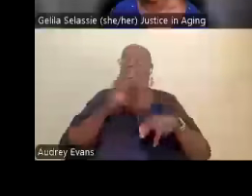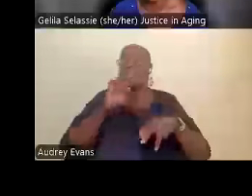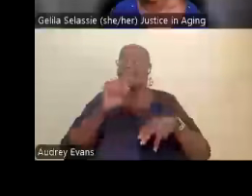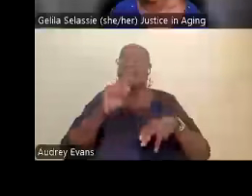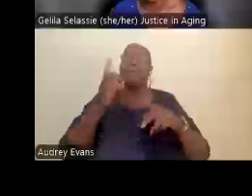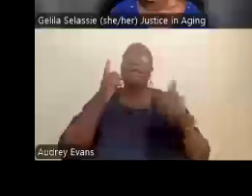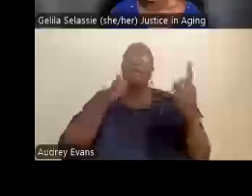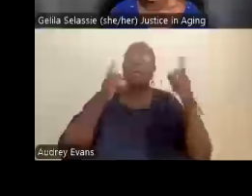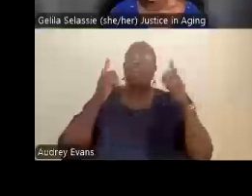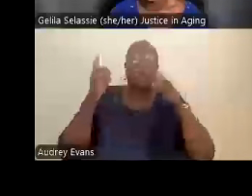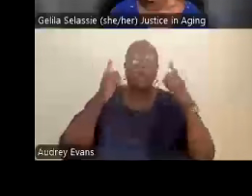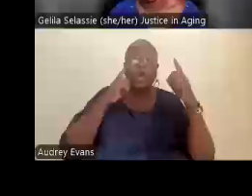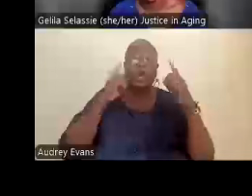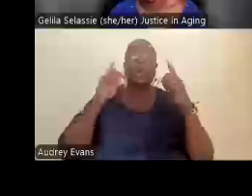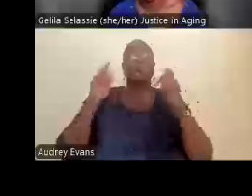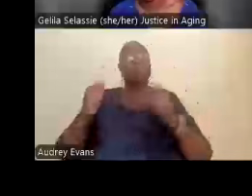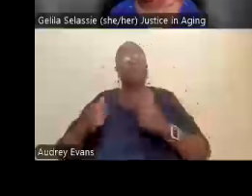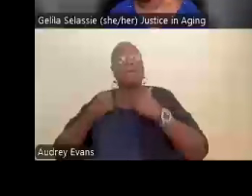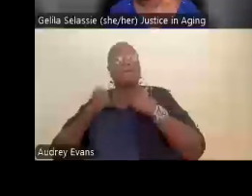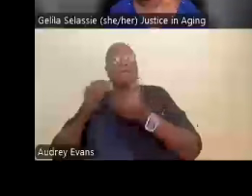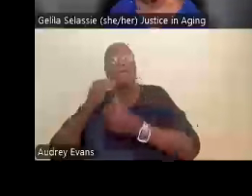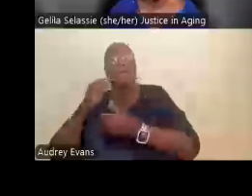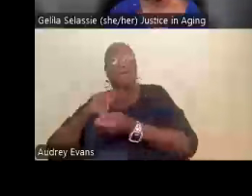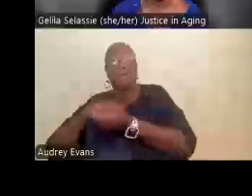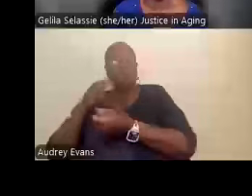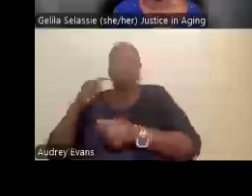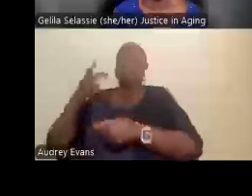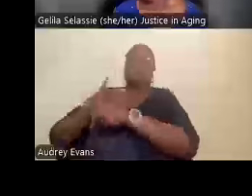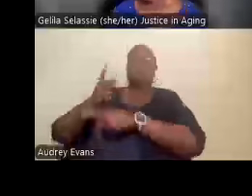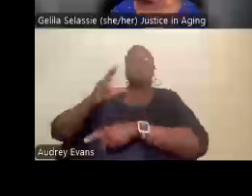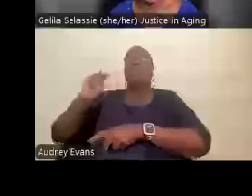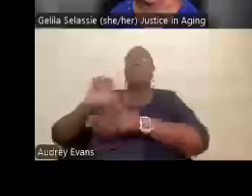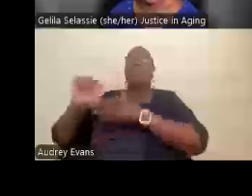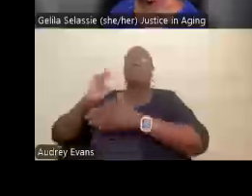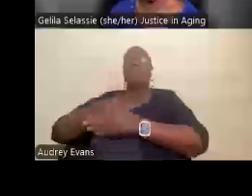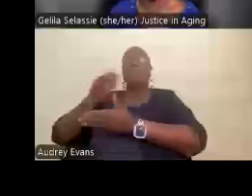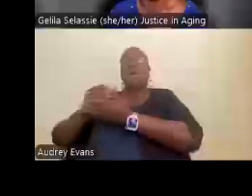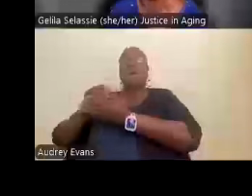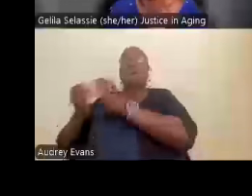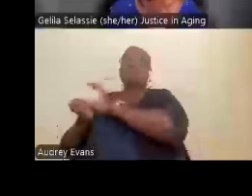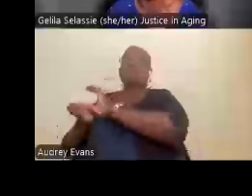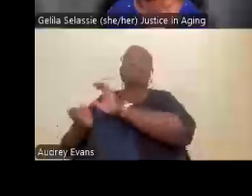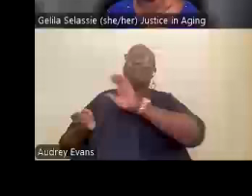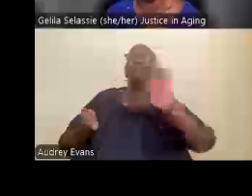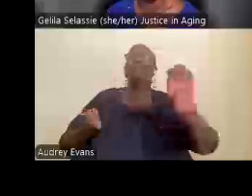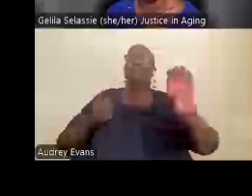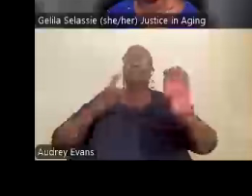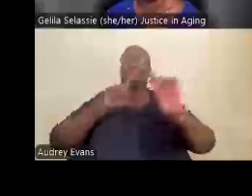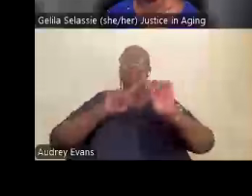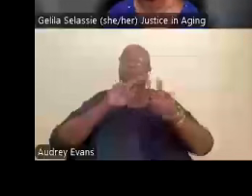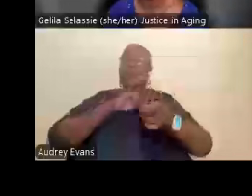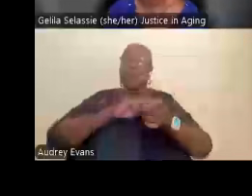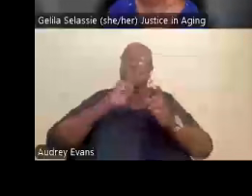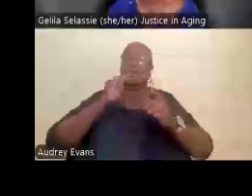heard nursing home residents saying that, they keep $30 and then the rest of their Social Security check is going towards the nursing